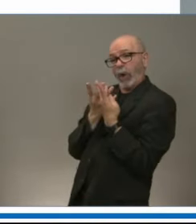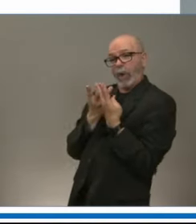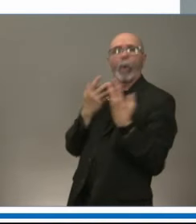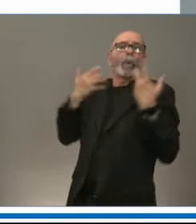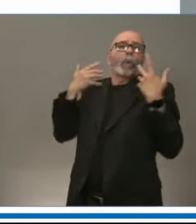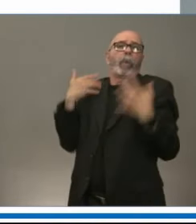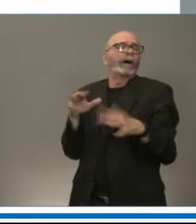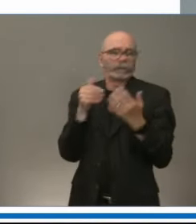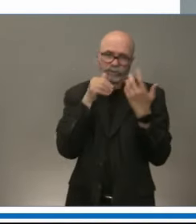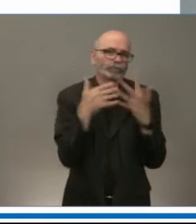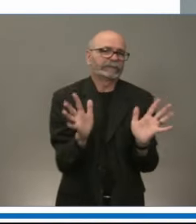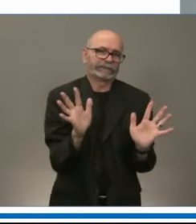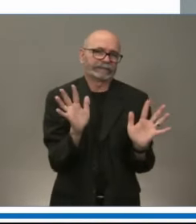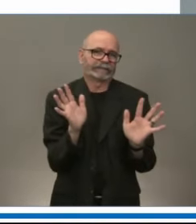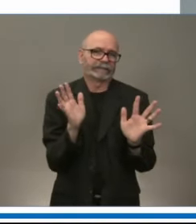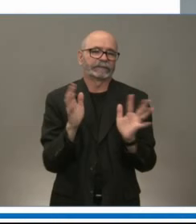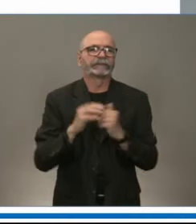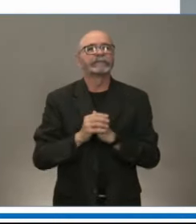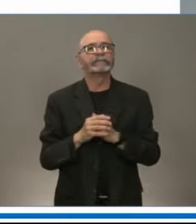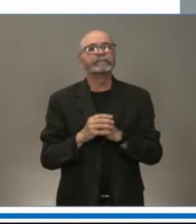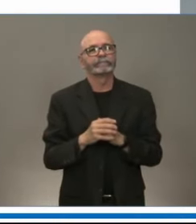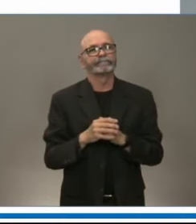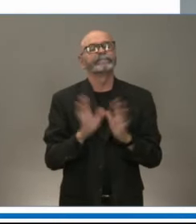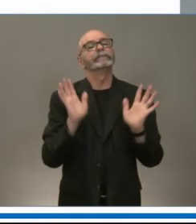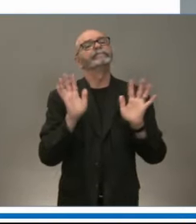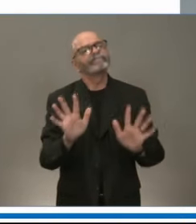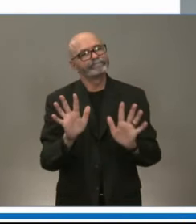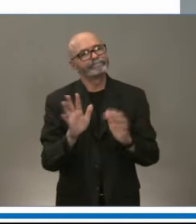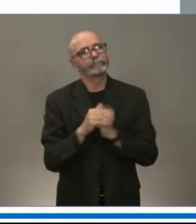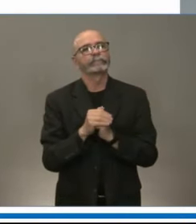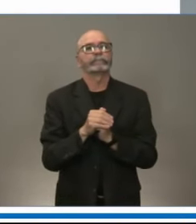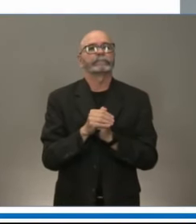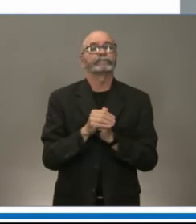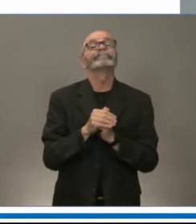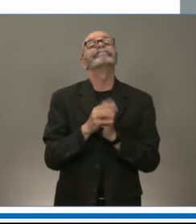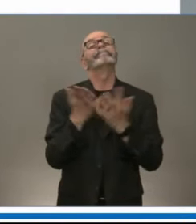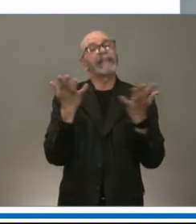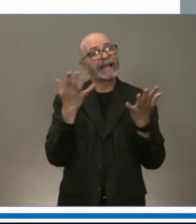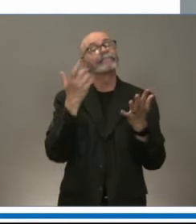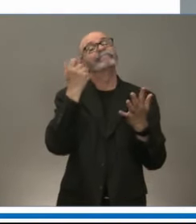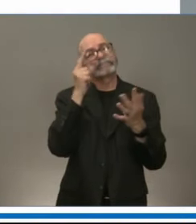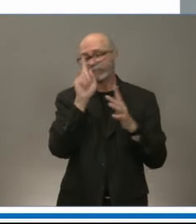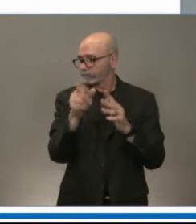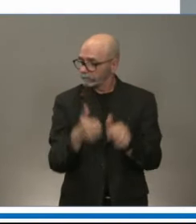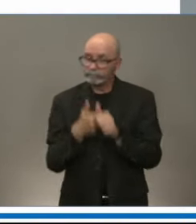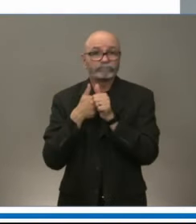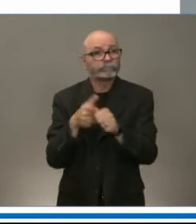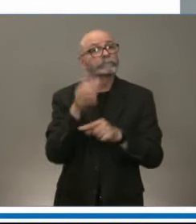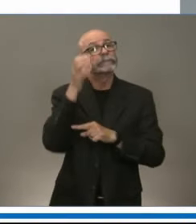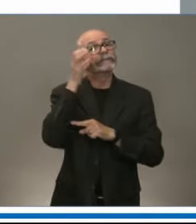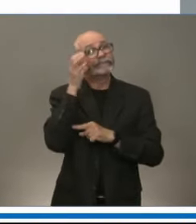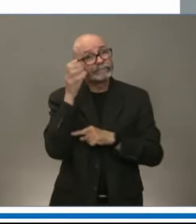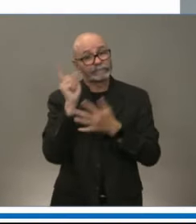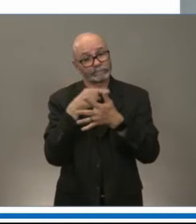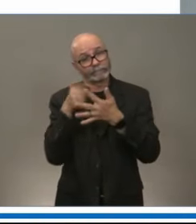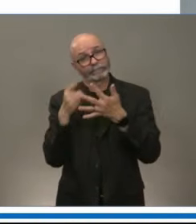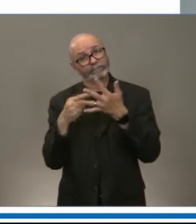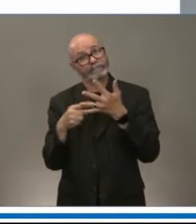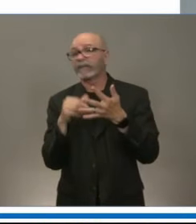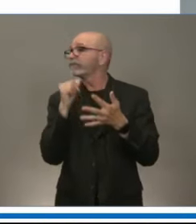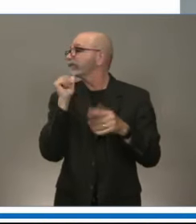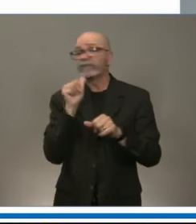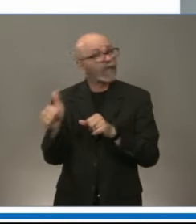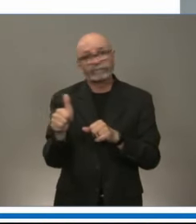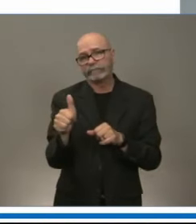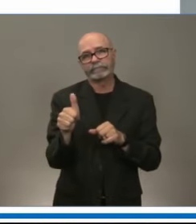this sooner. If we don't do the things we need to do, this will continue to go on with greater levels of spread and greater numbers